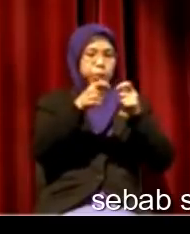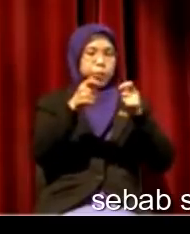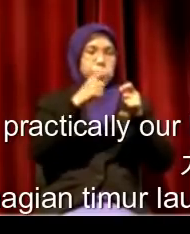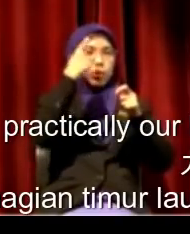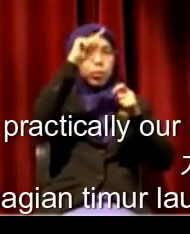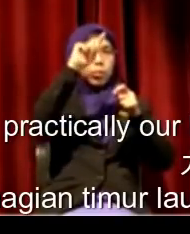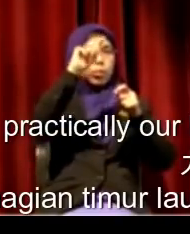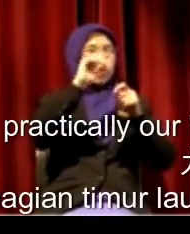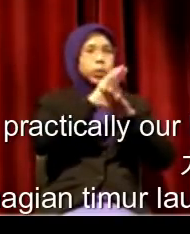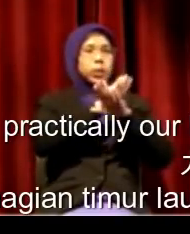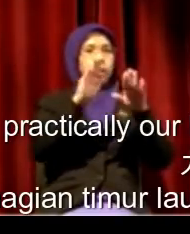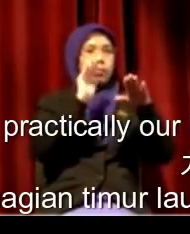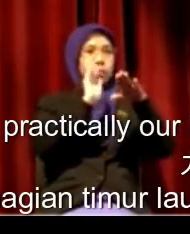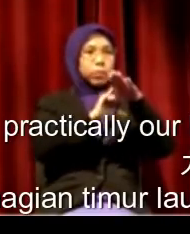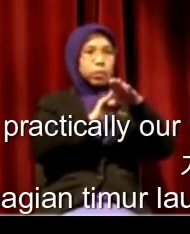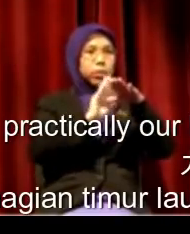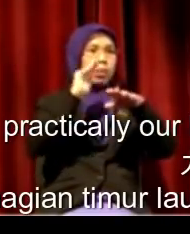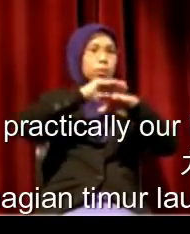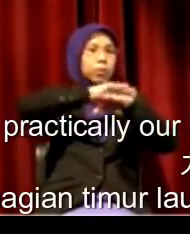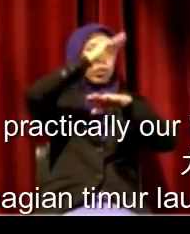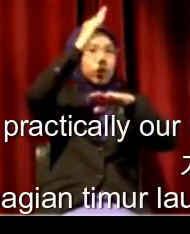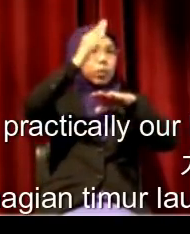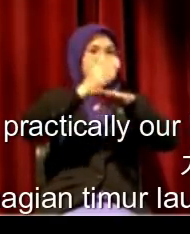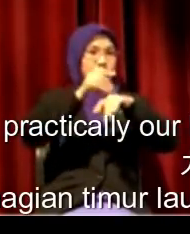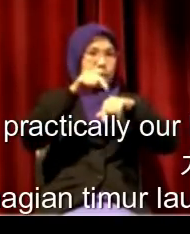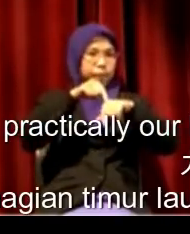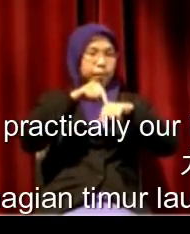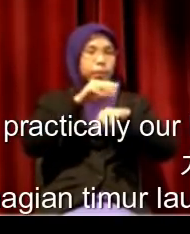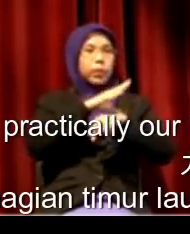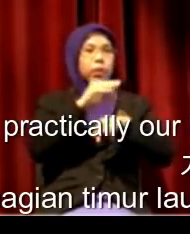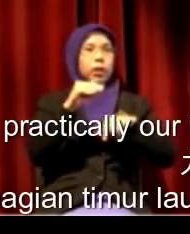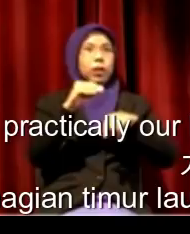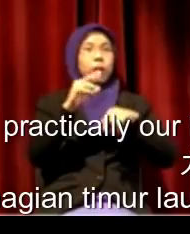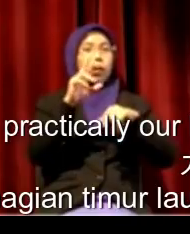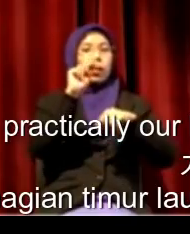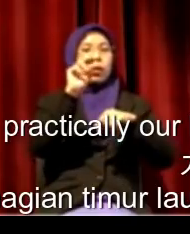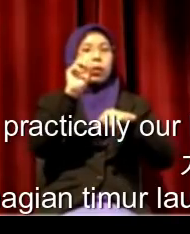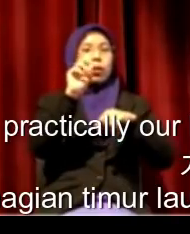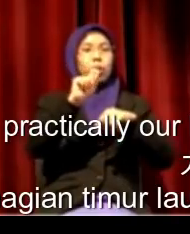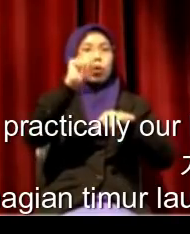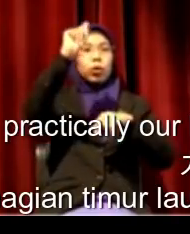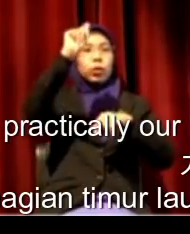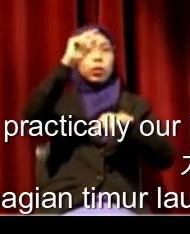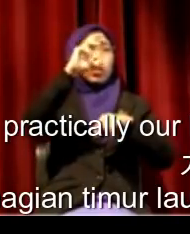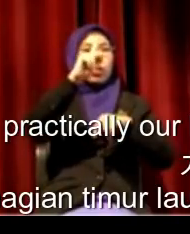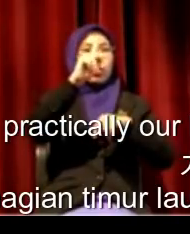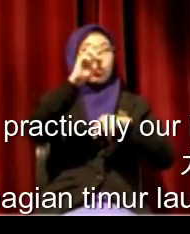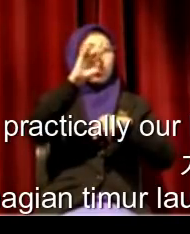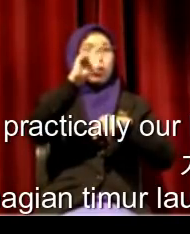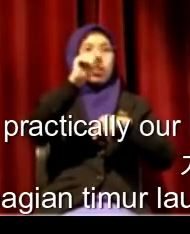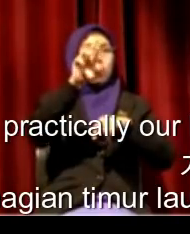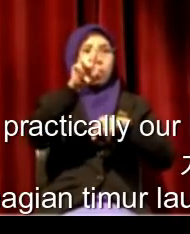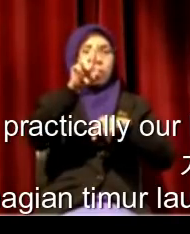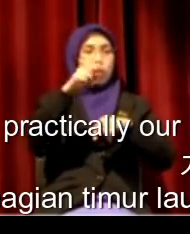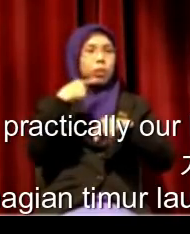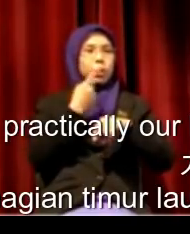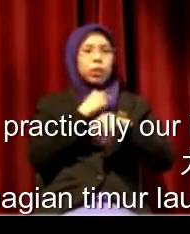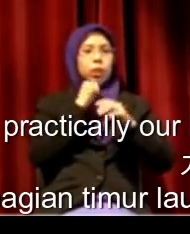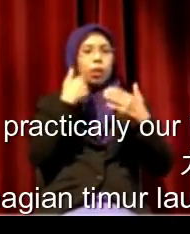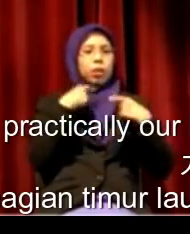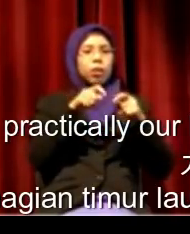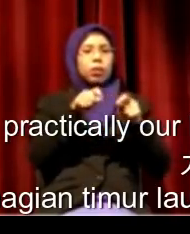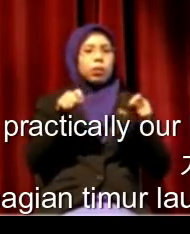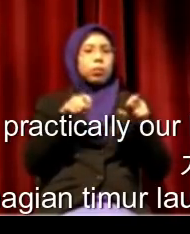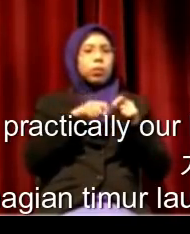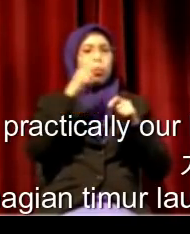development. Practically, our northeast corridor, there is no space